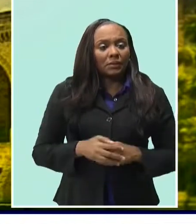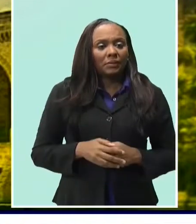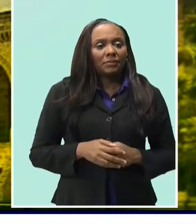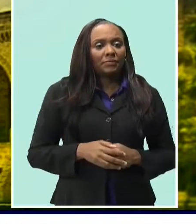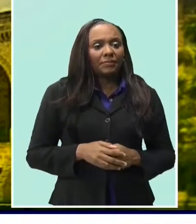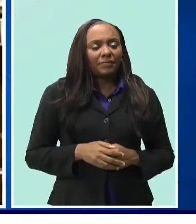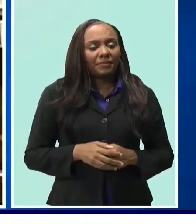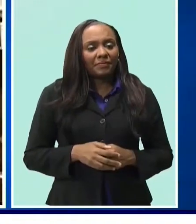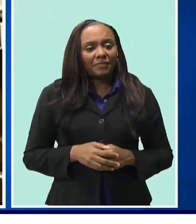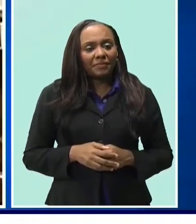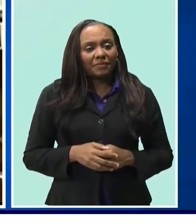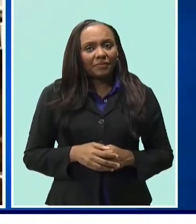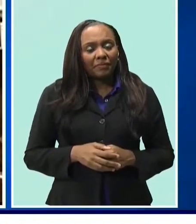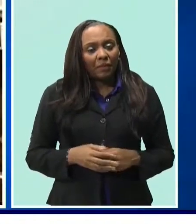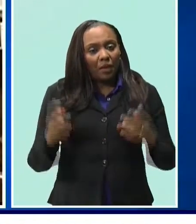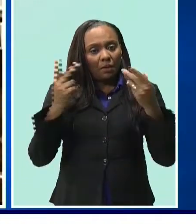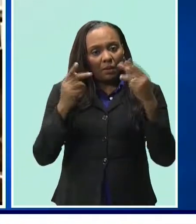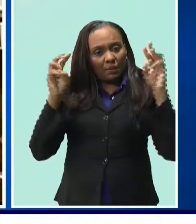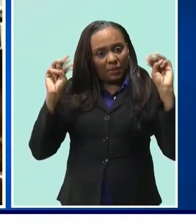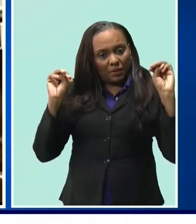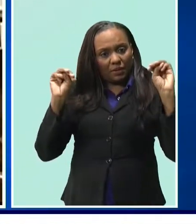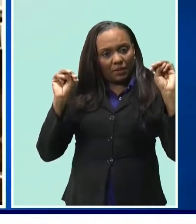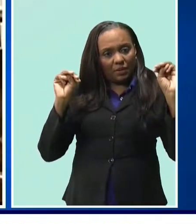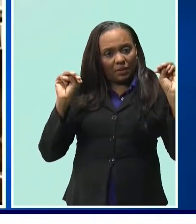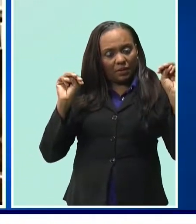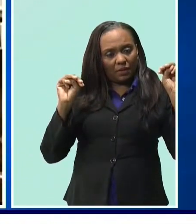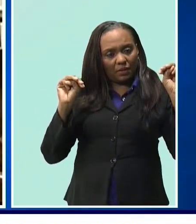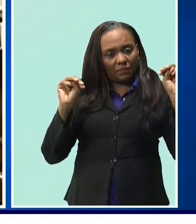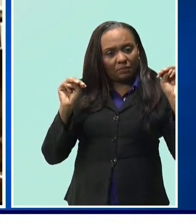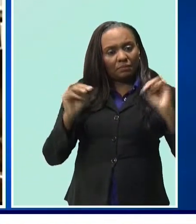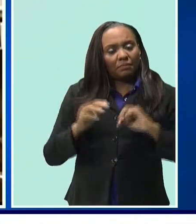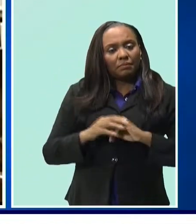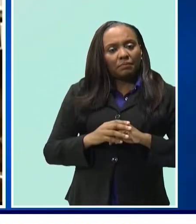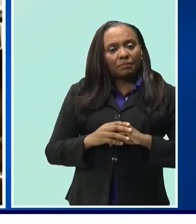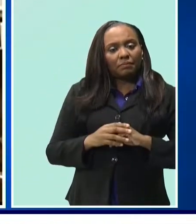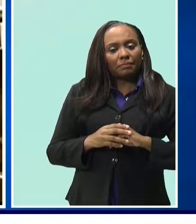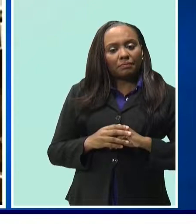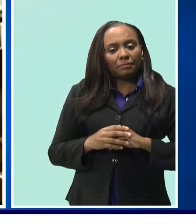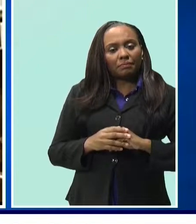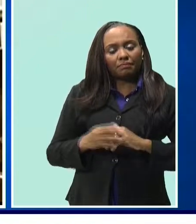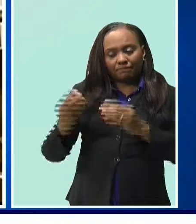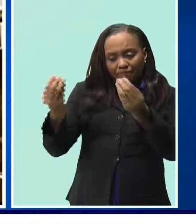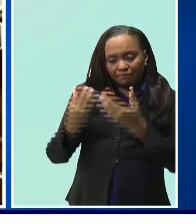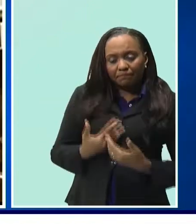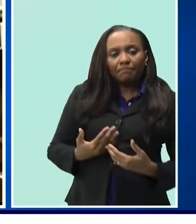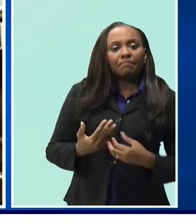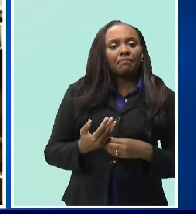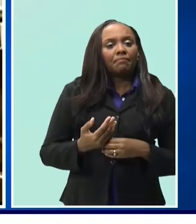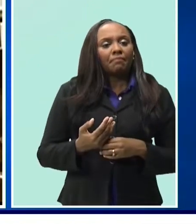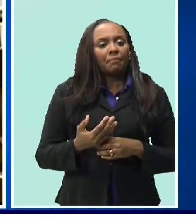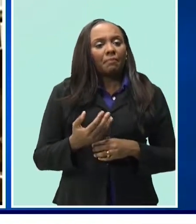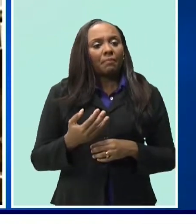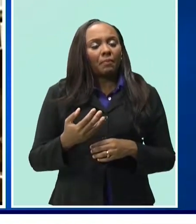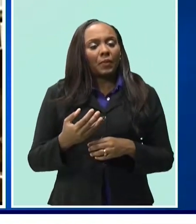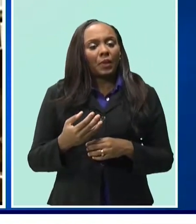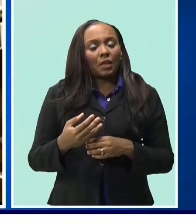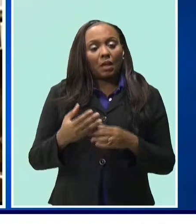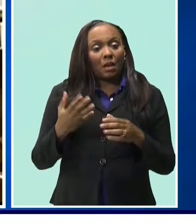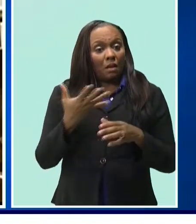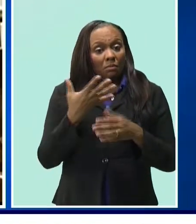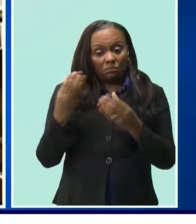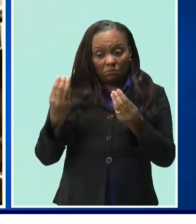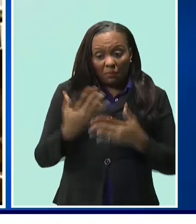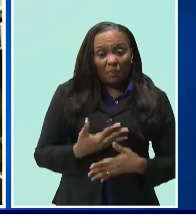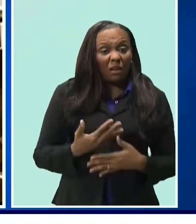The Prime Minister, the Honourable Mayor Motley, would have given directions to me and to the Ministry to be able to do